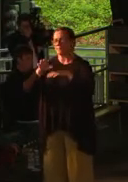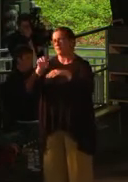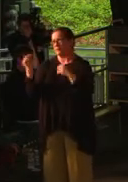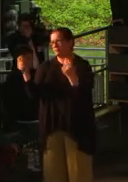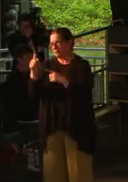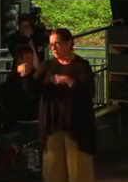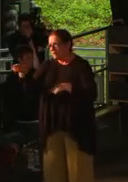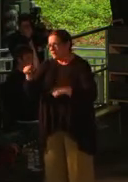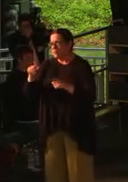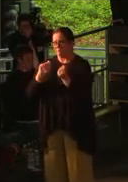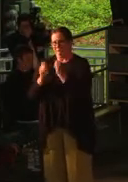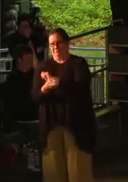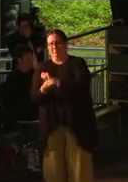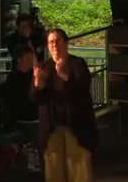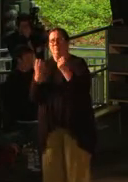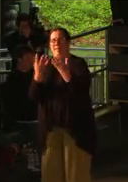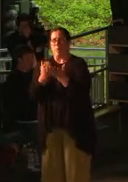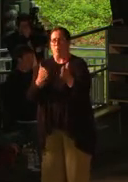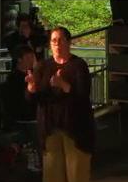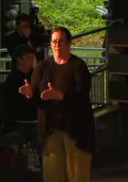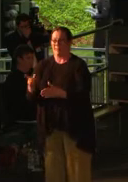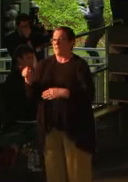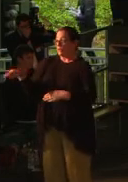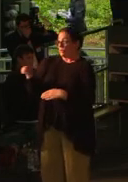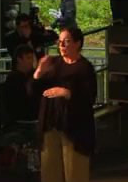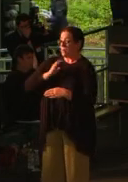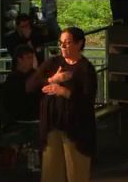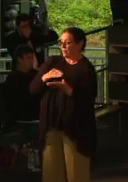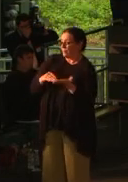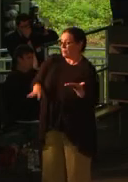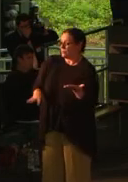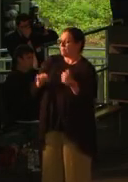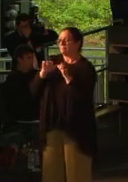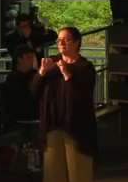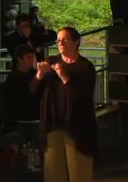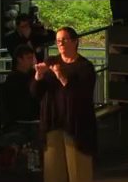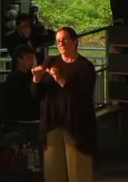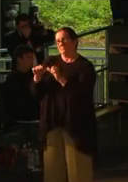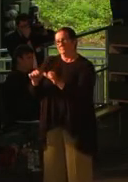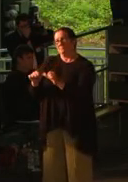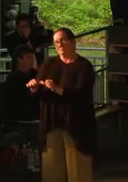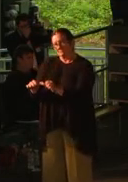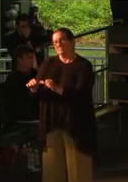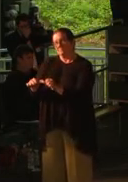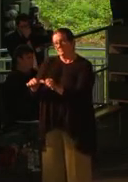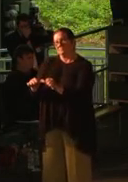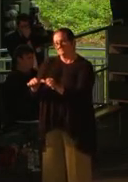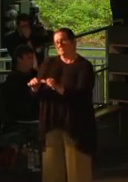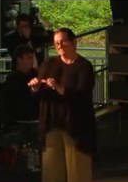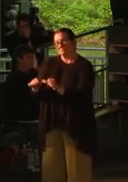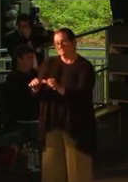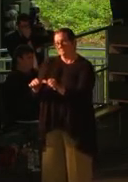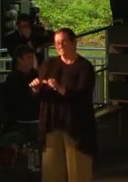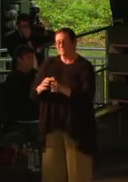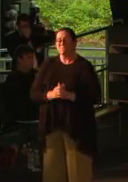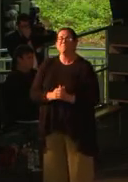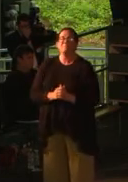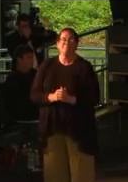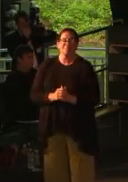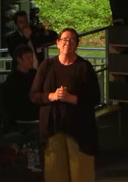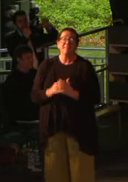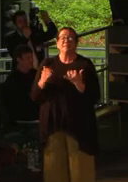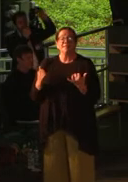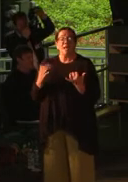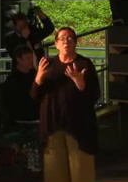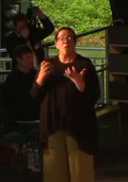ways, and you, our students, have persevered. I would like for us to take